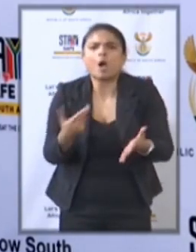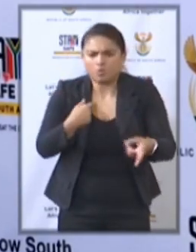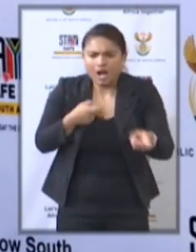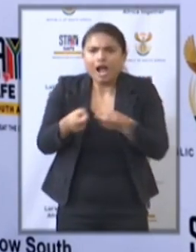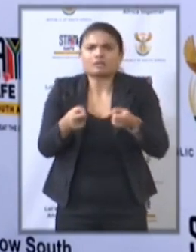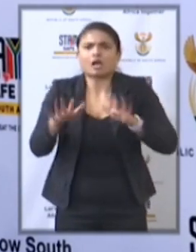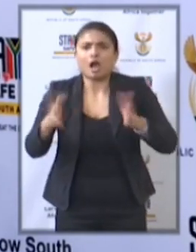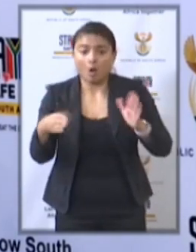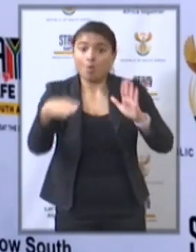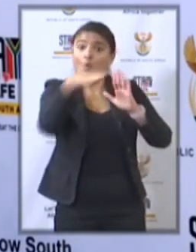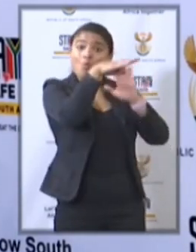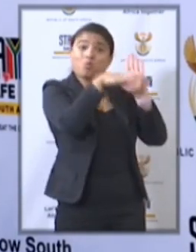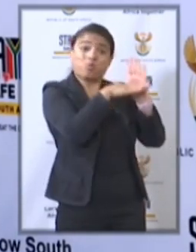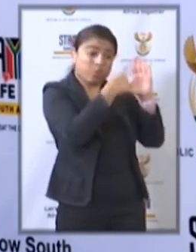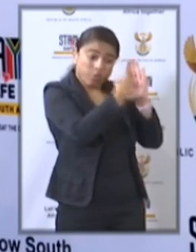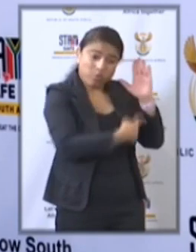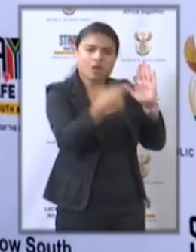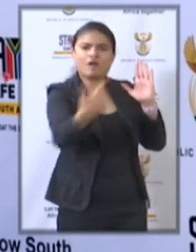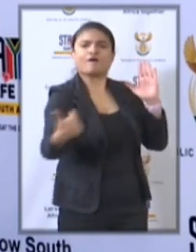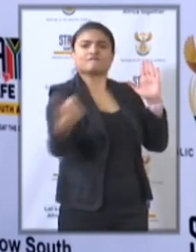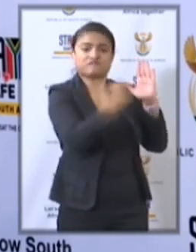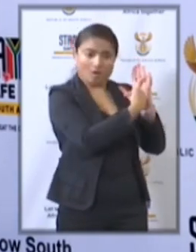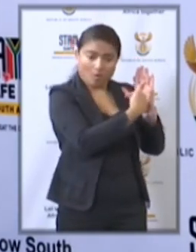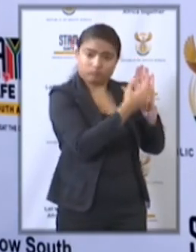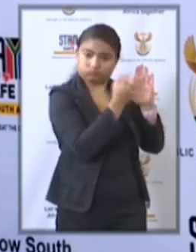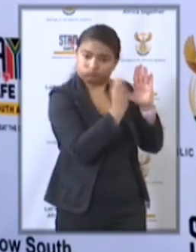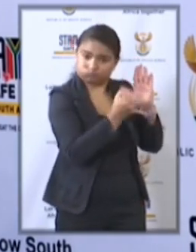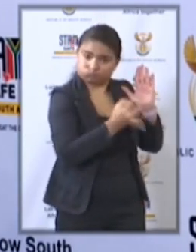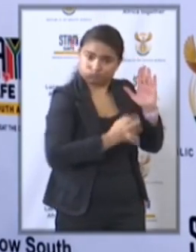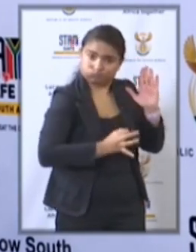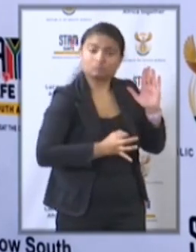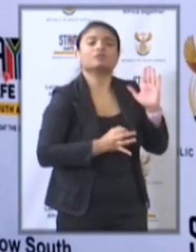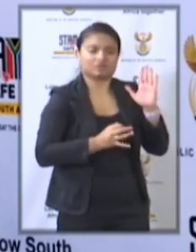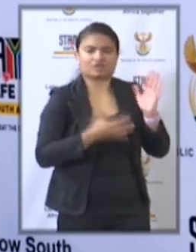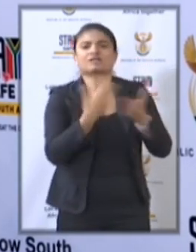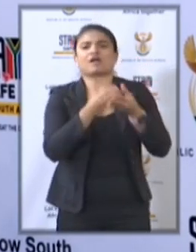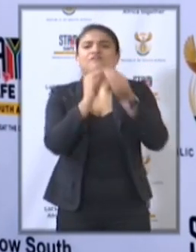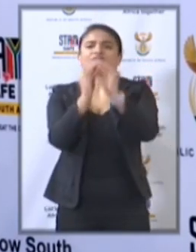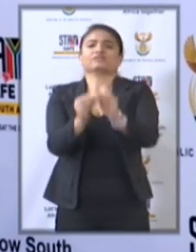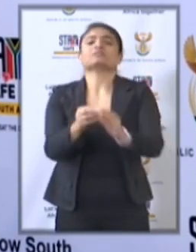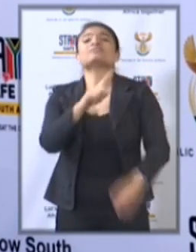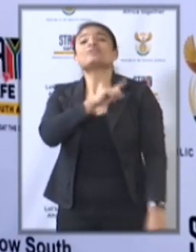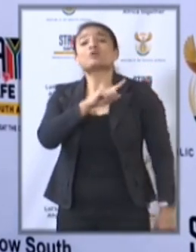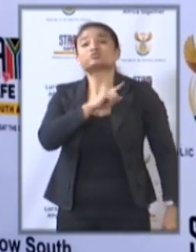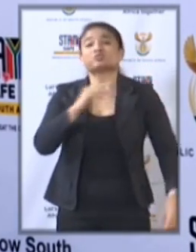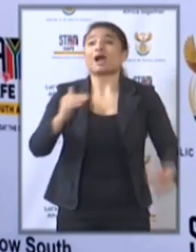protocols and guidelines. That is why, amongst other things, Higher Health has also